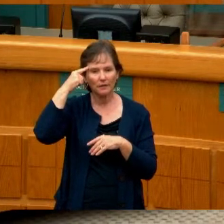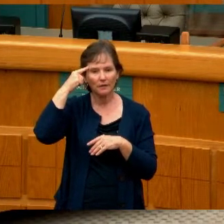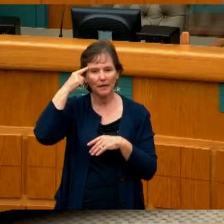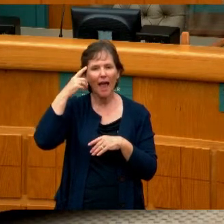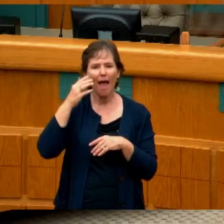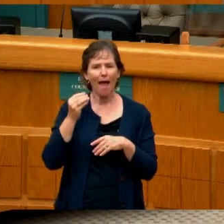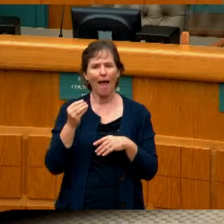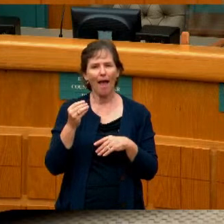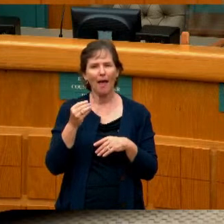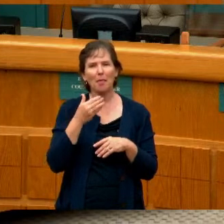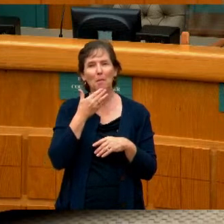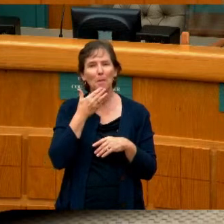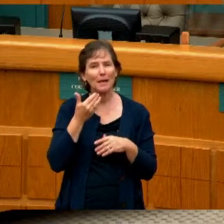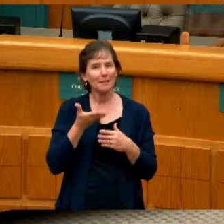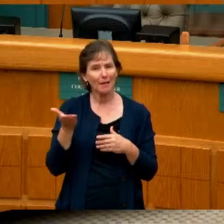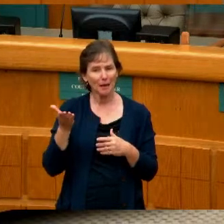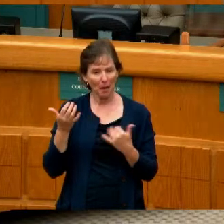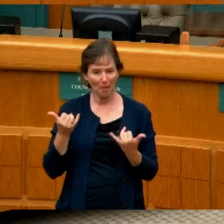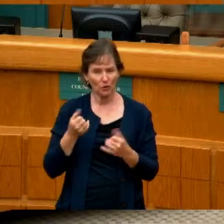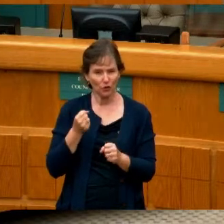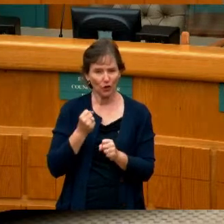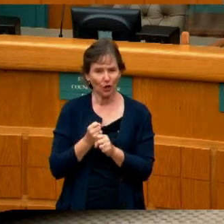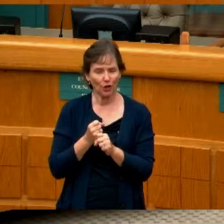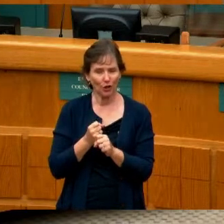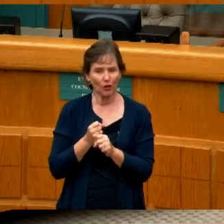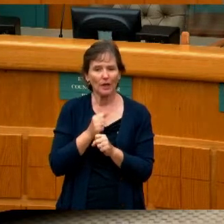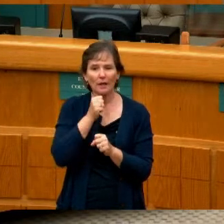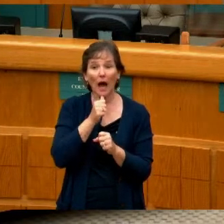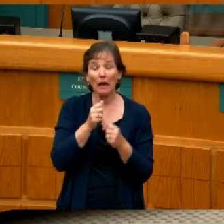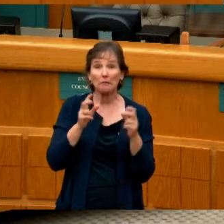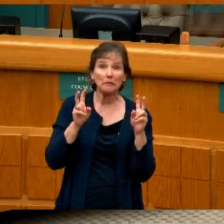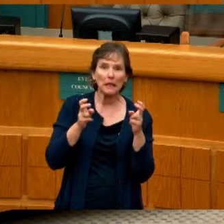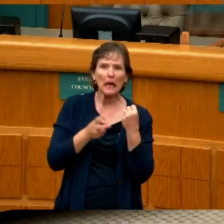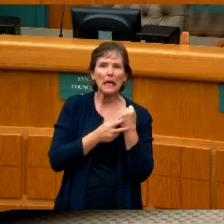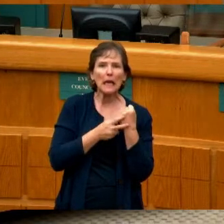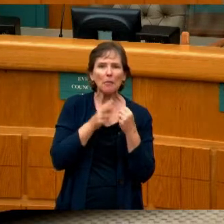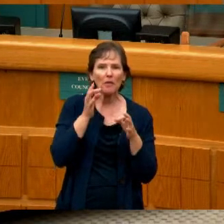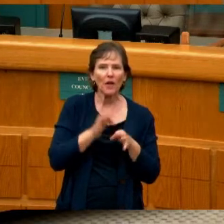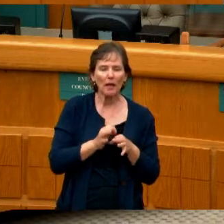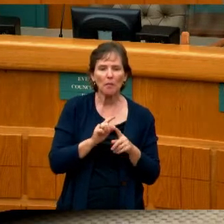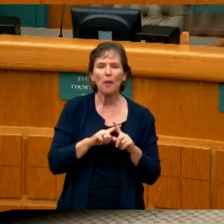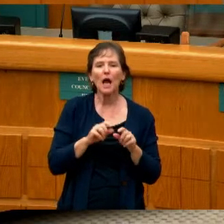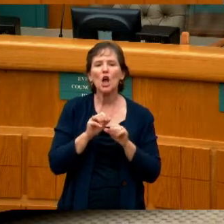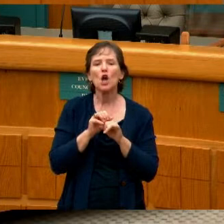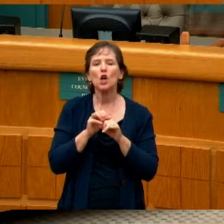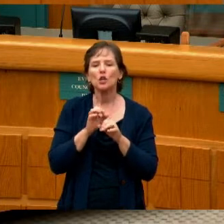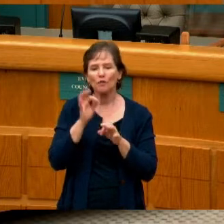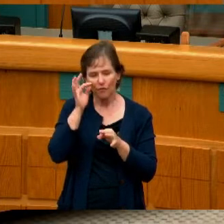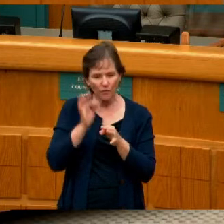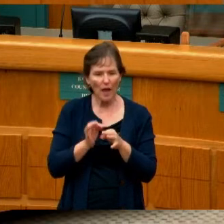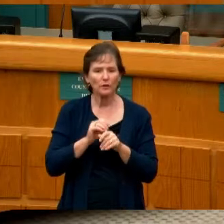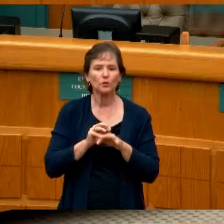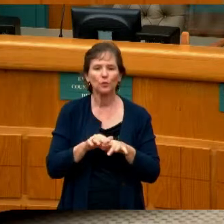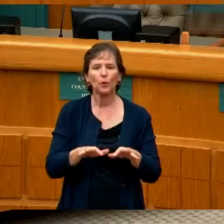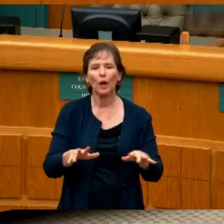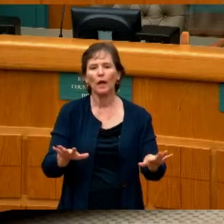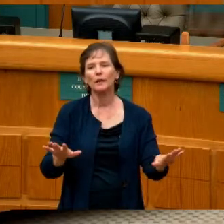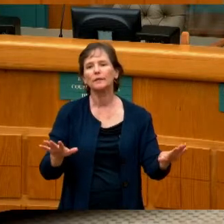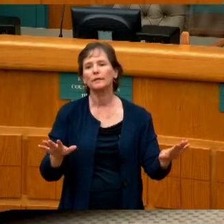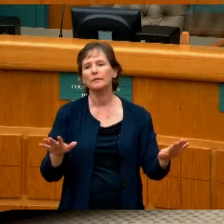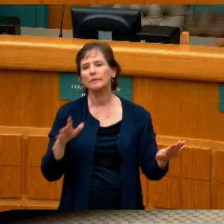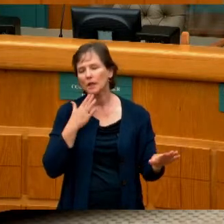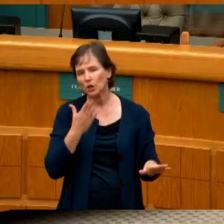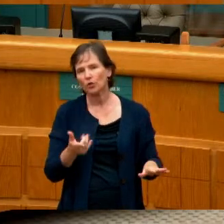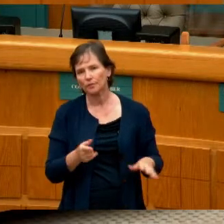for the national leadership that's to come, I can tell you the best line of 2020 for me is not keeping the faith, it's spreading